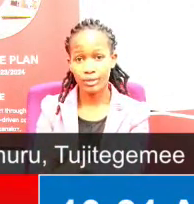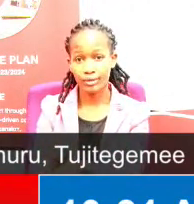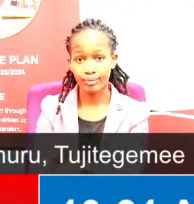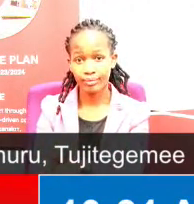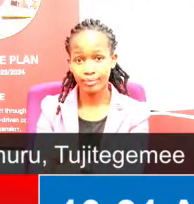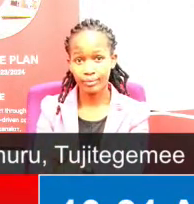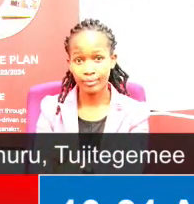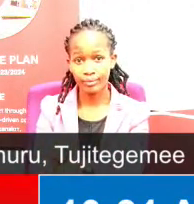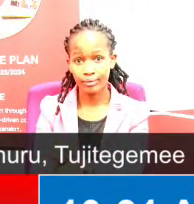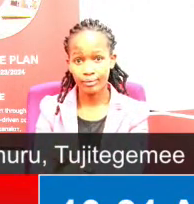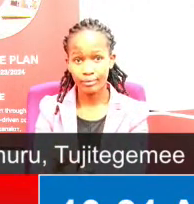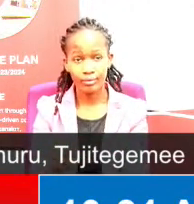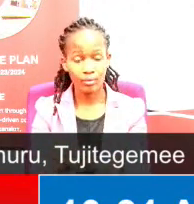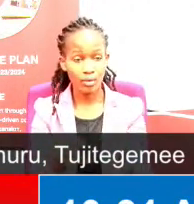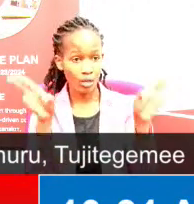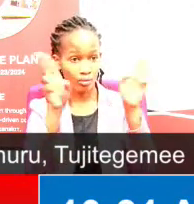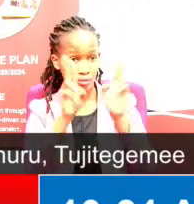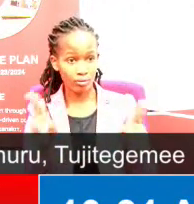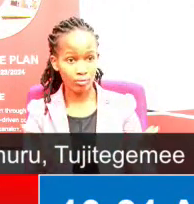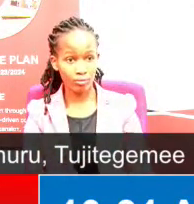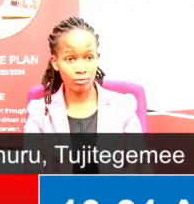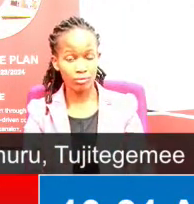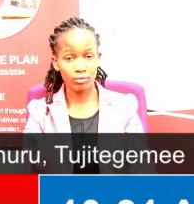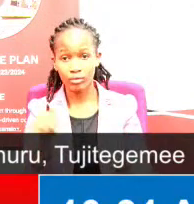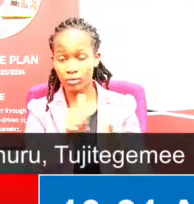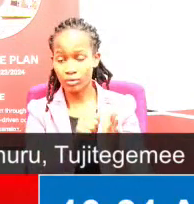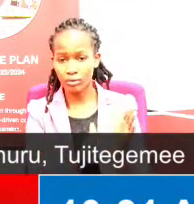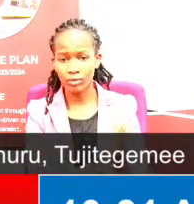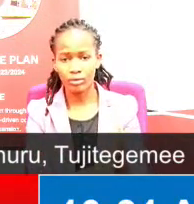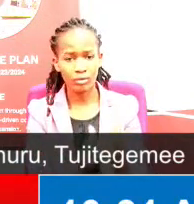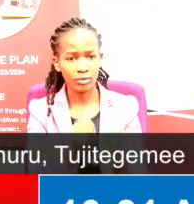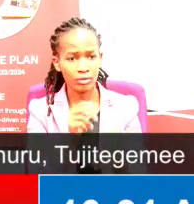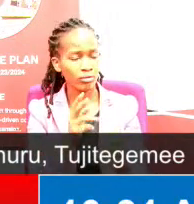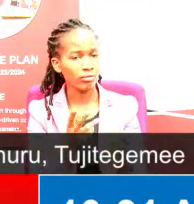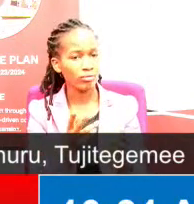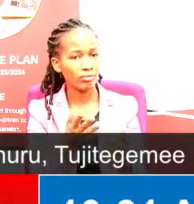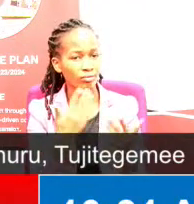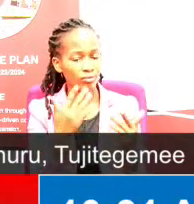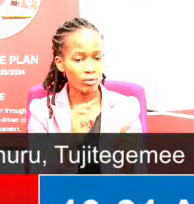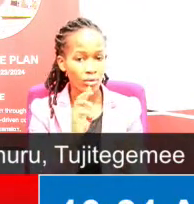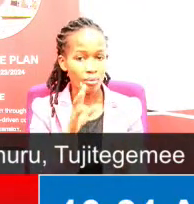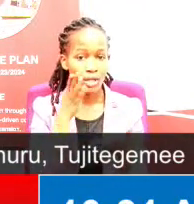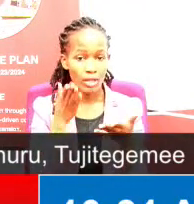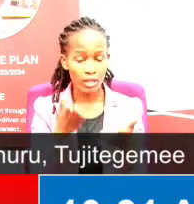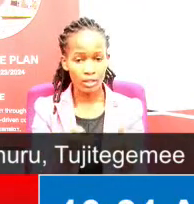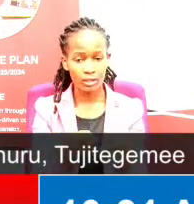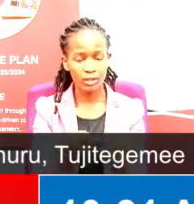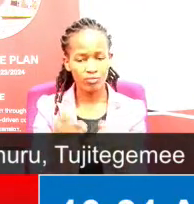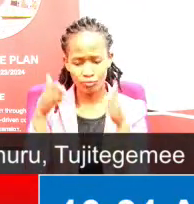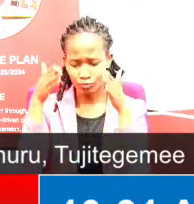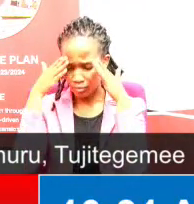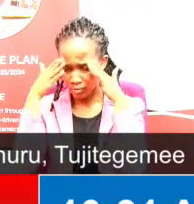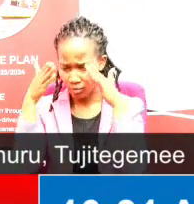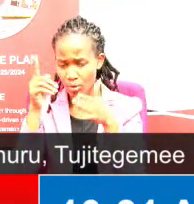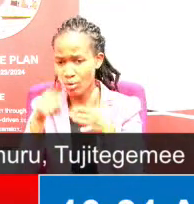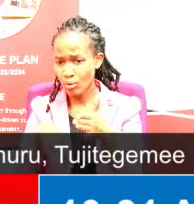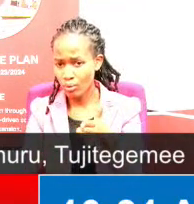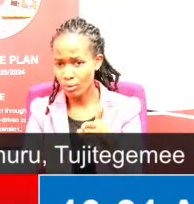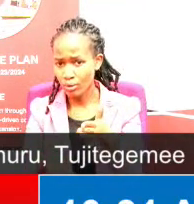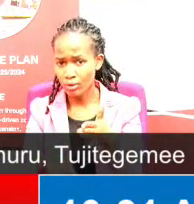and international agenda. So agenda items are going to be there. The very focus, what are